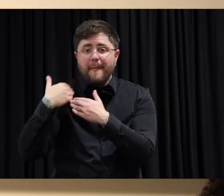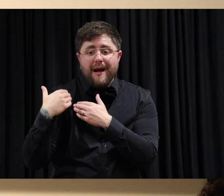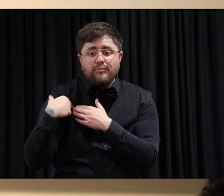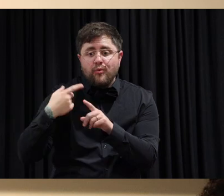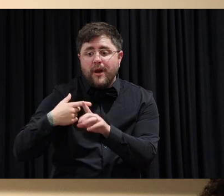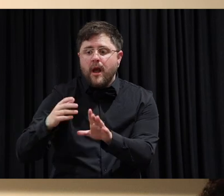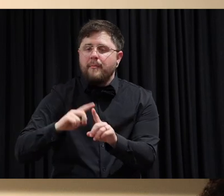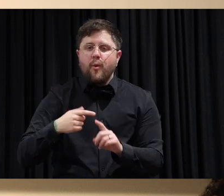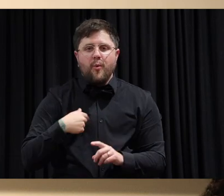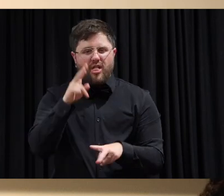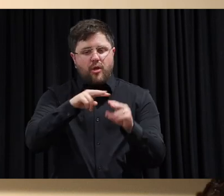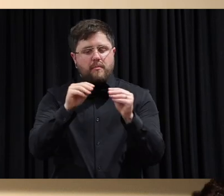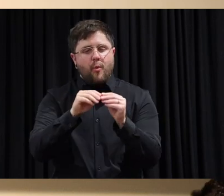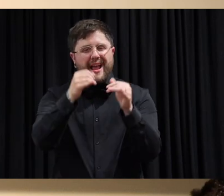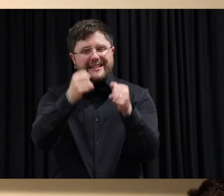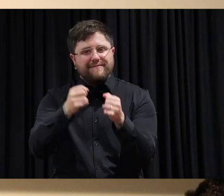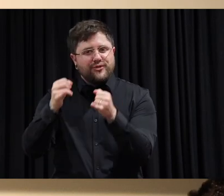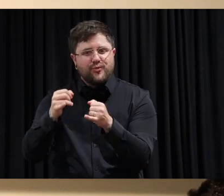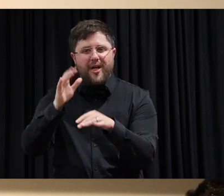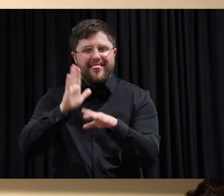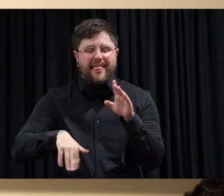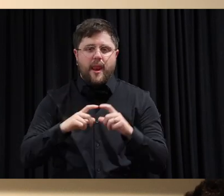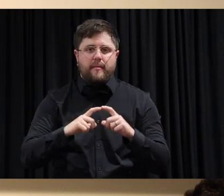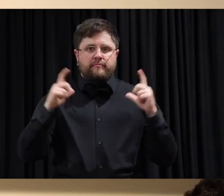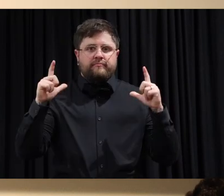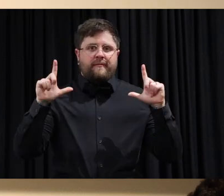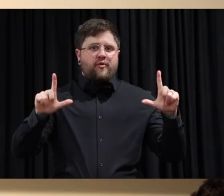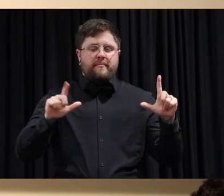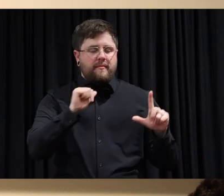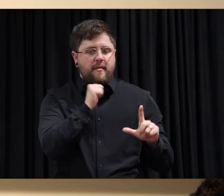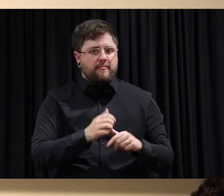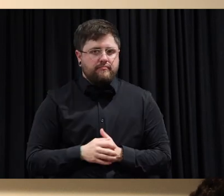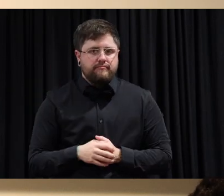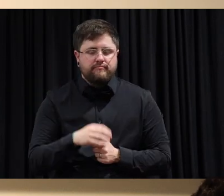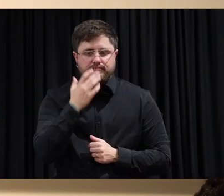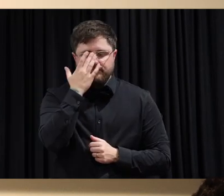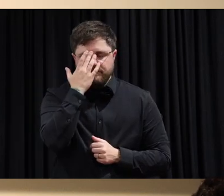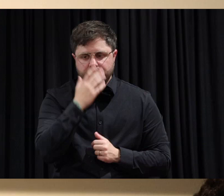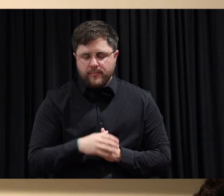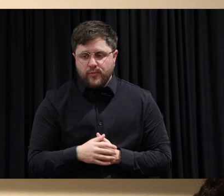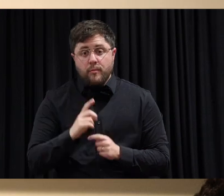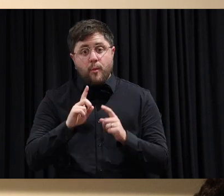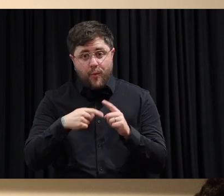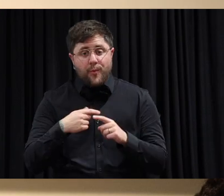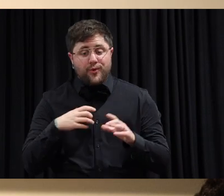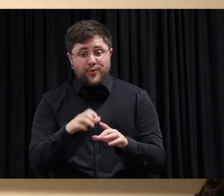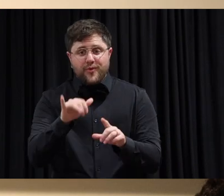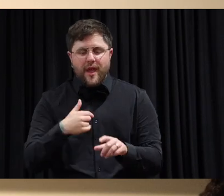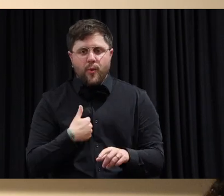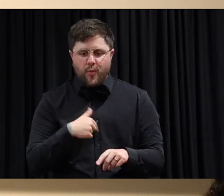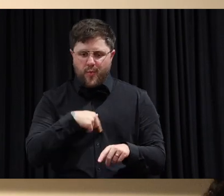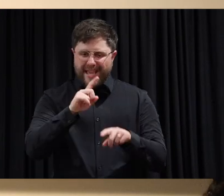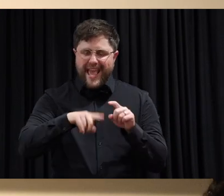on an individual basis versus looking at a three-digit number. But when we do things like that, again, we can't just, you know, keep it in our four